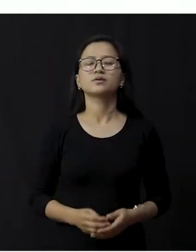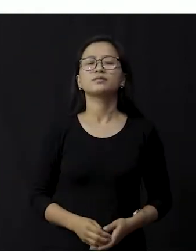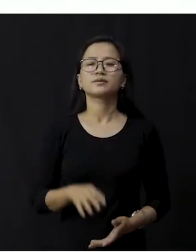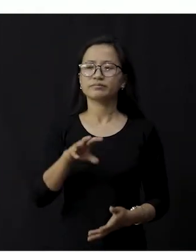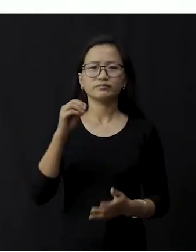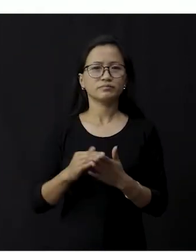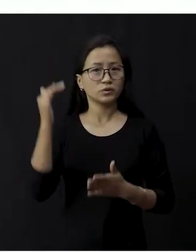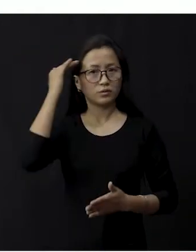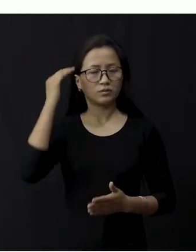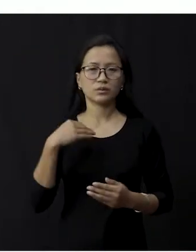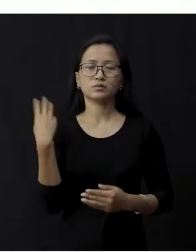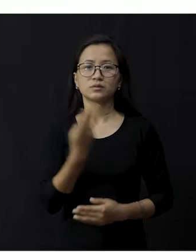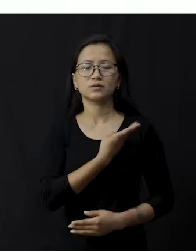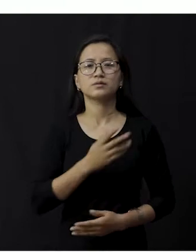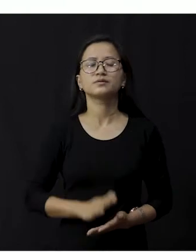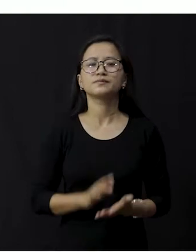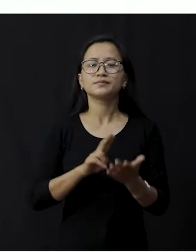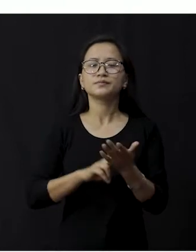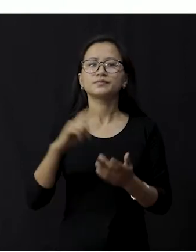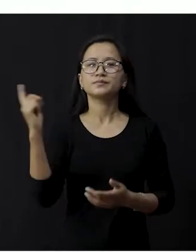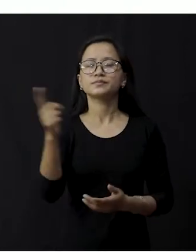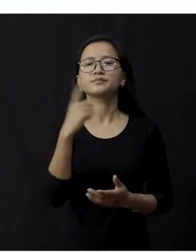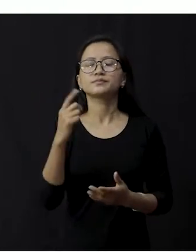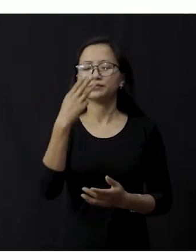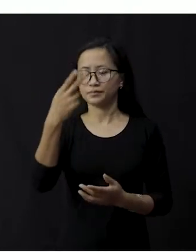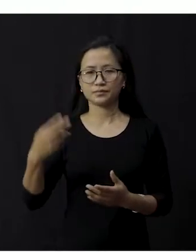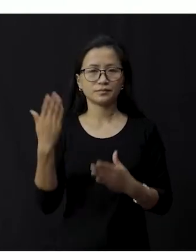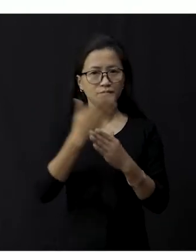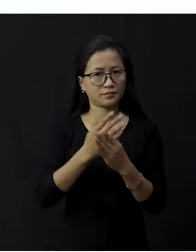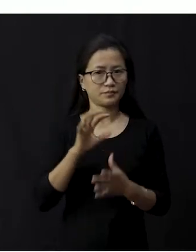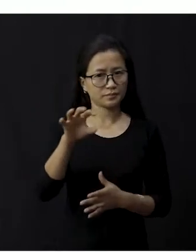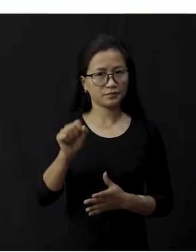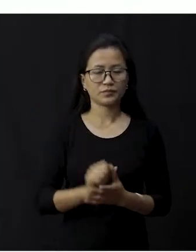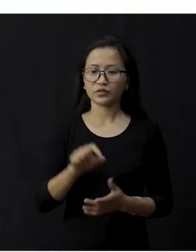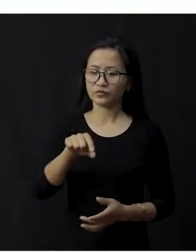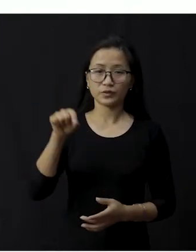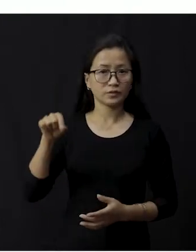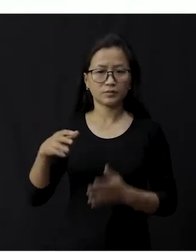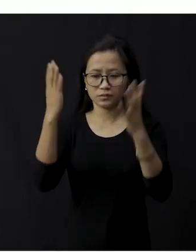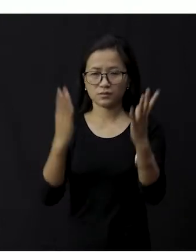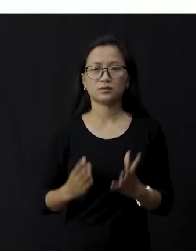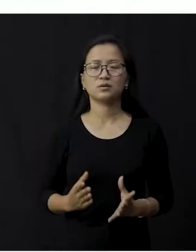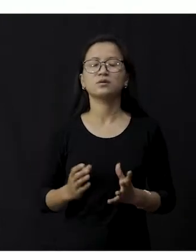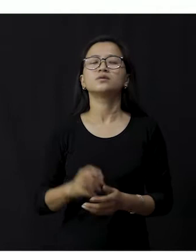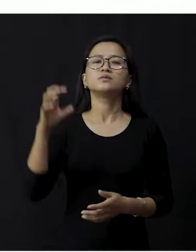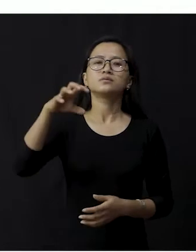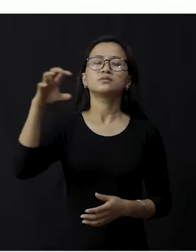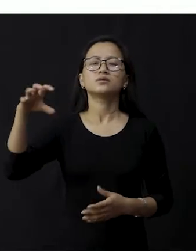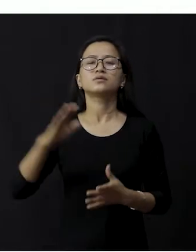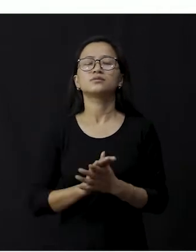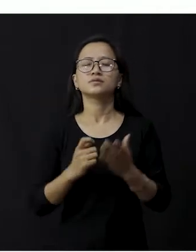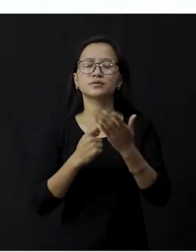All right. Okay. So national symbols defines about our country, our